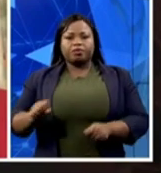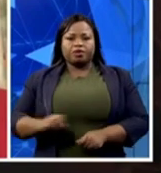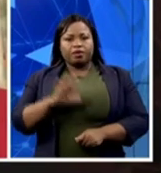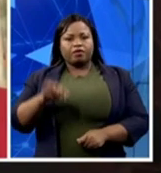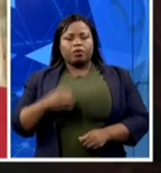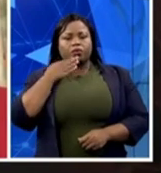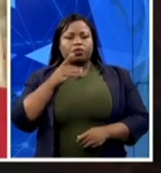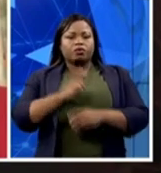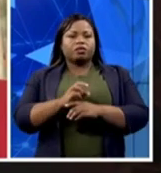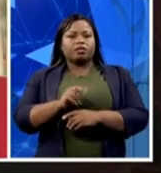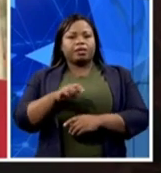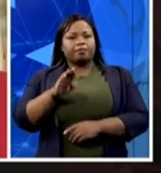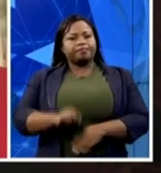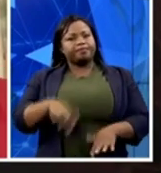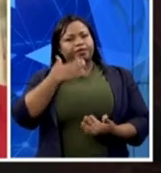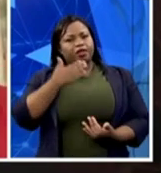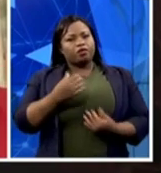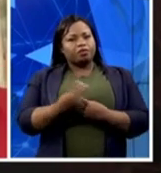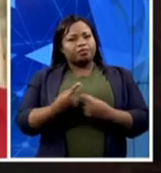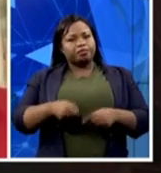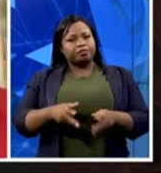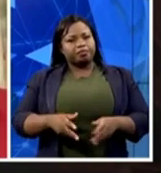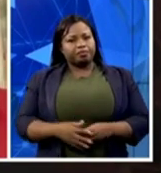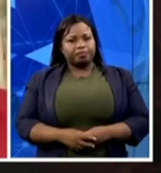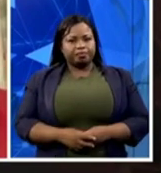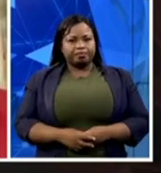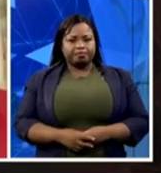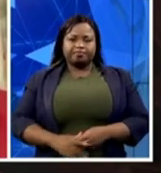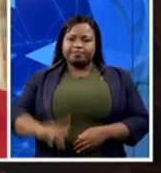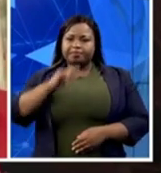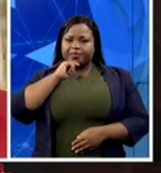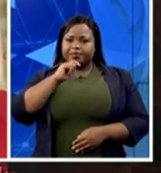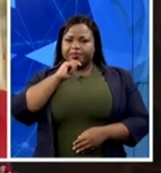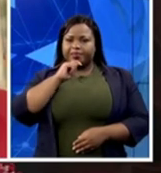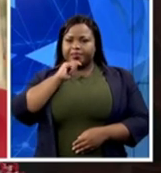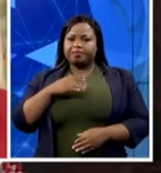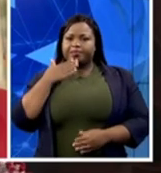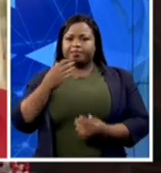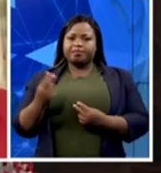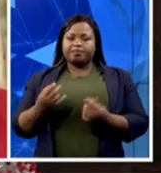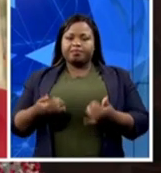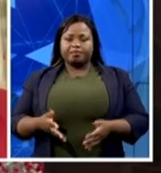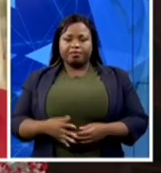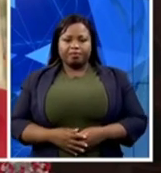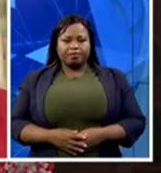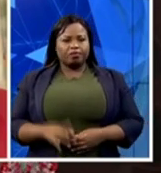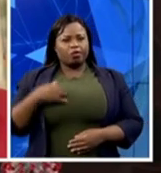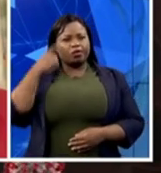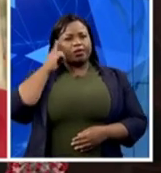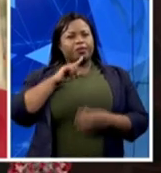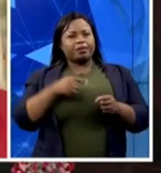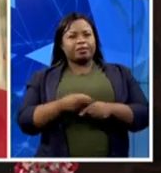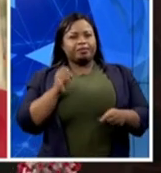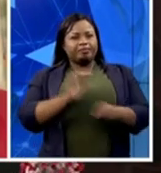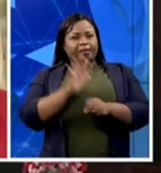us. Good morning, and thank you for inviting me. What do you make of these attacks against Dr. Tedros, which he has